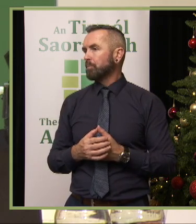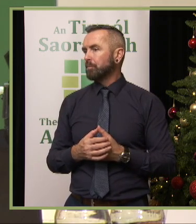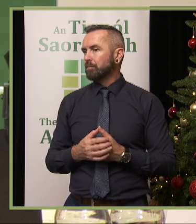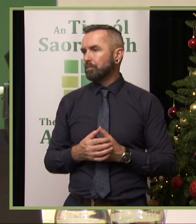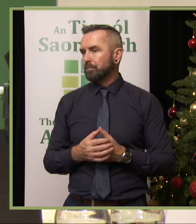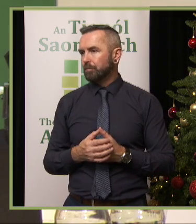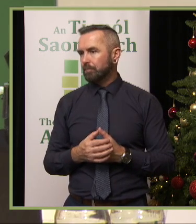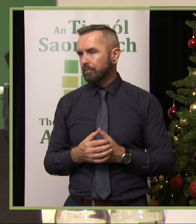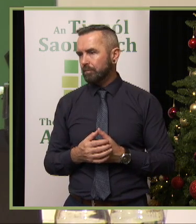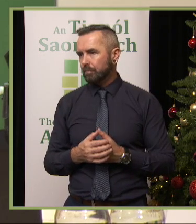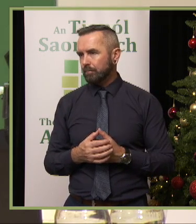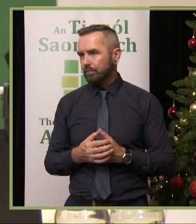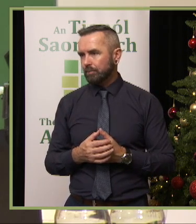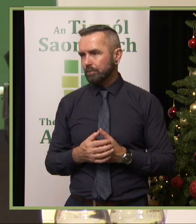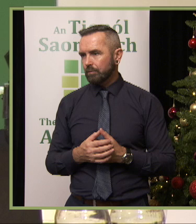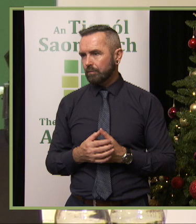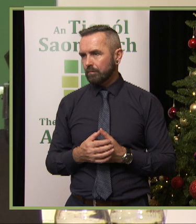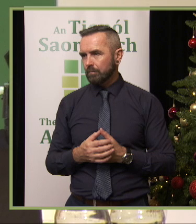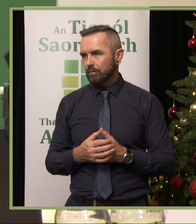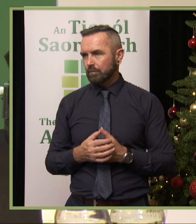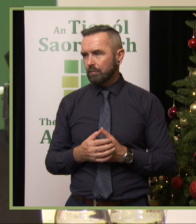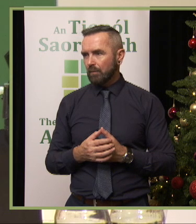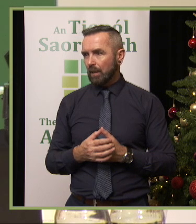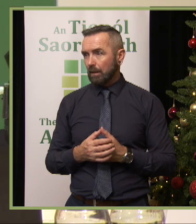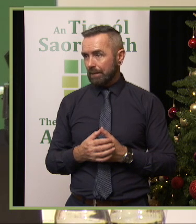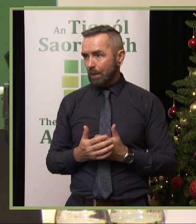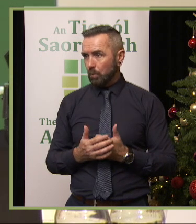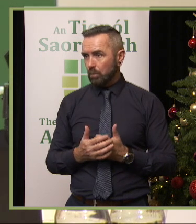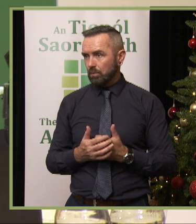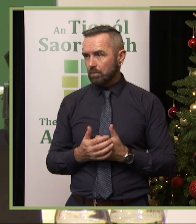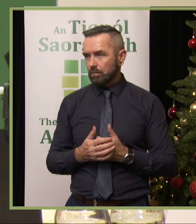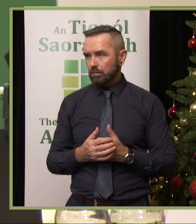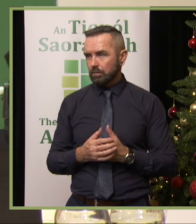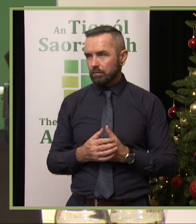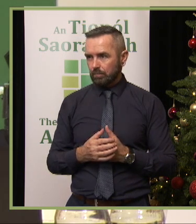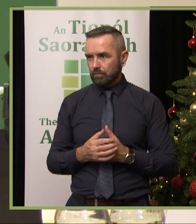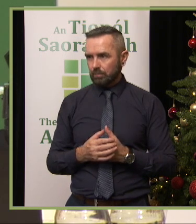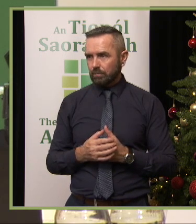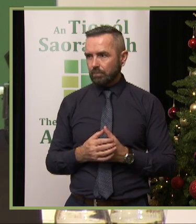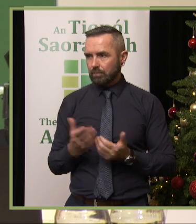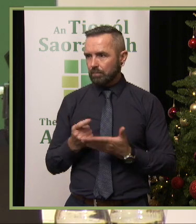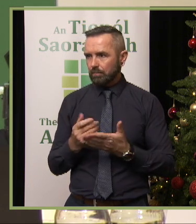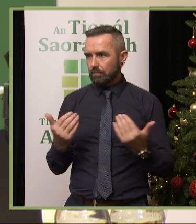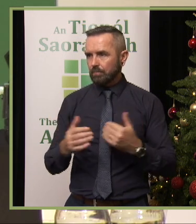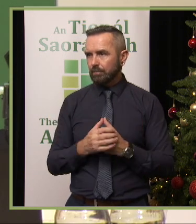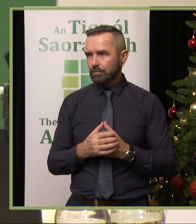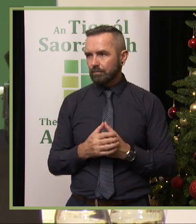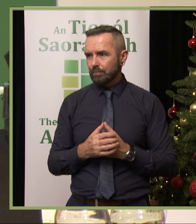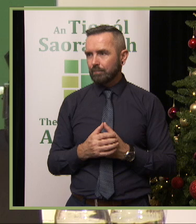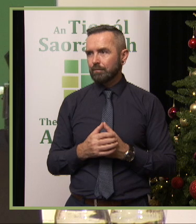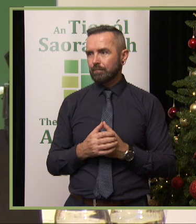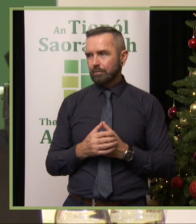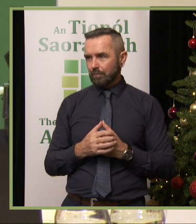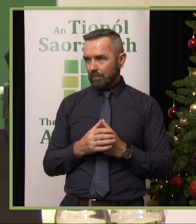Okay. So there must be a whole of state approach to drafting and implementing a new statutory national biodiversity action plan aligned with the climate action